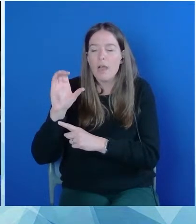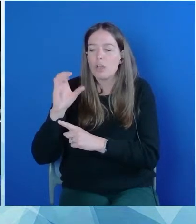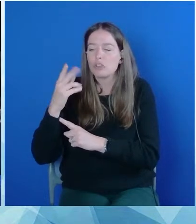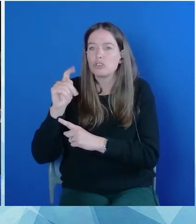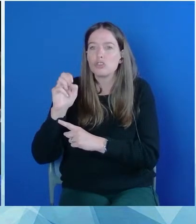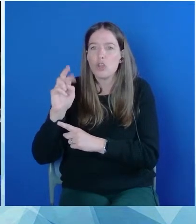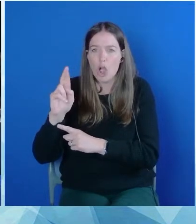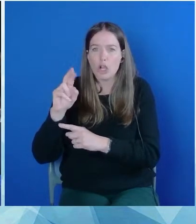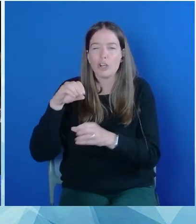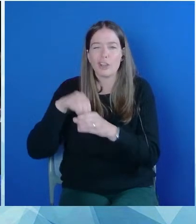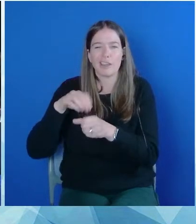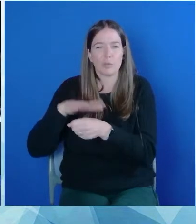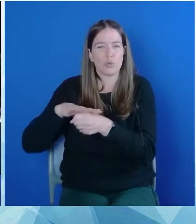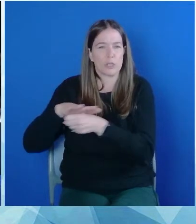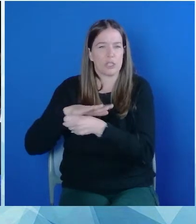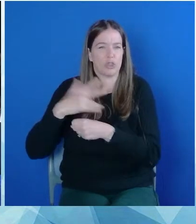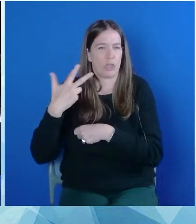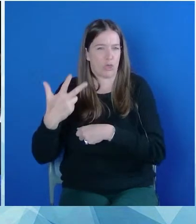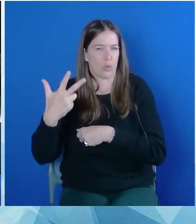approval.